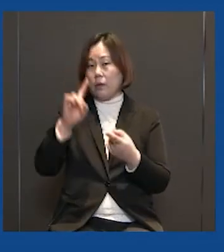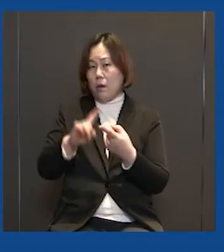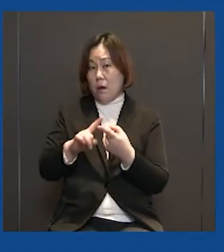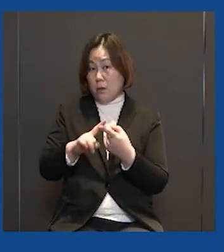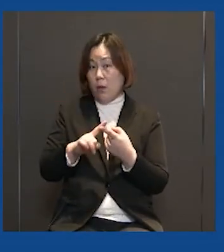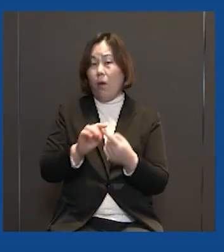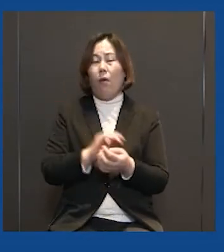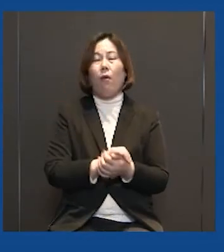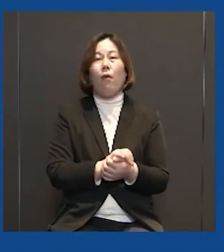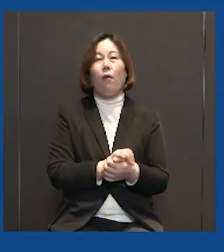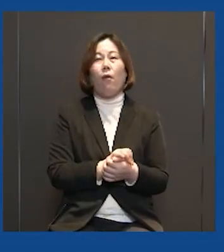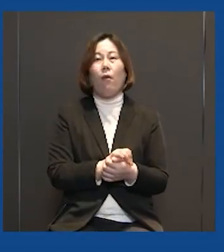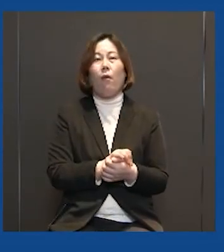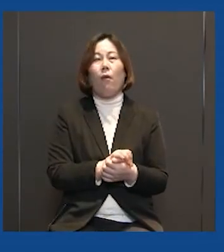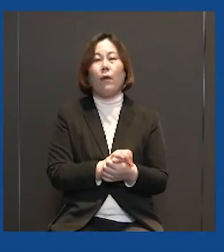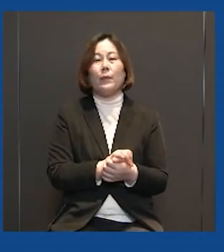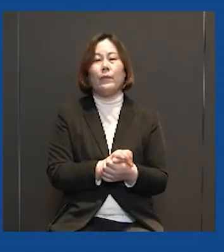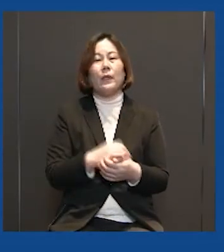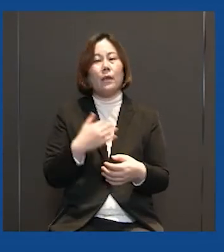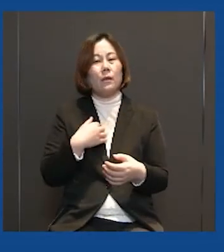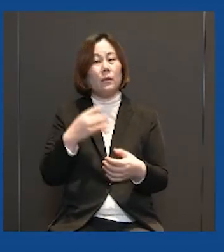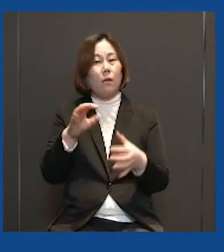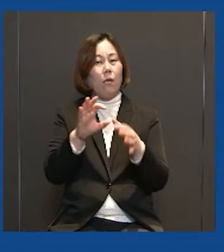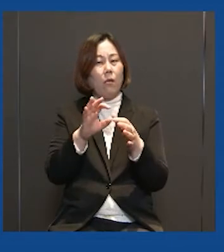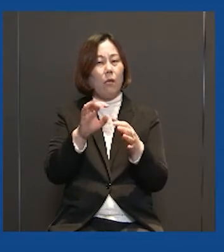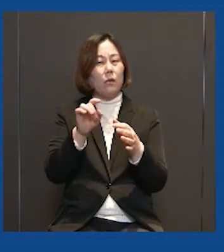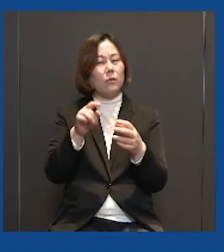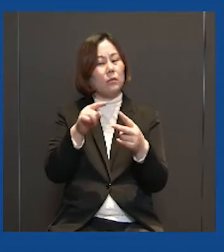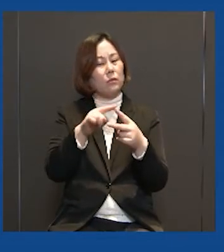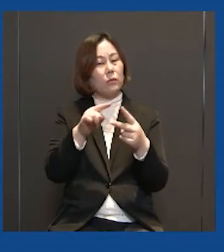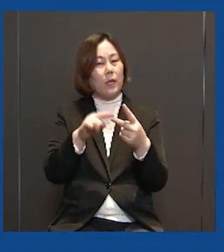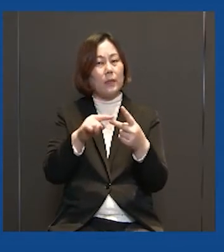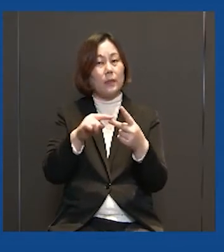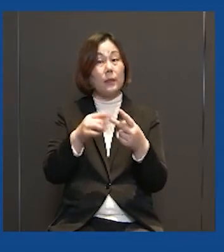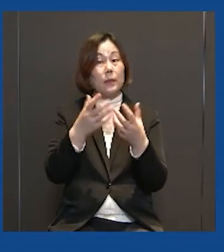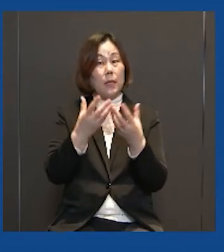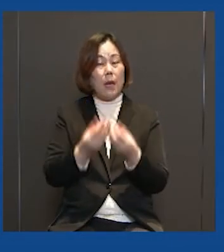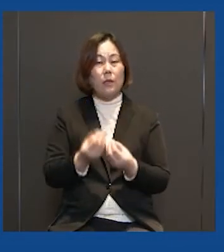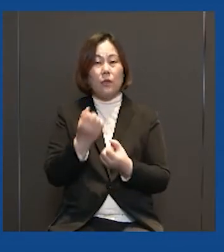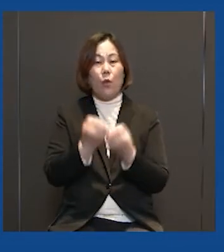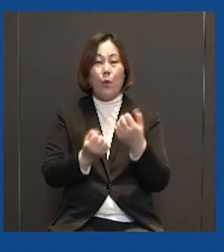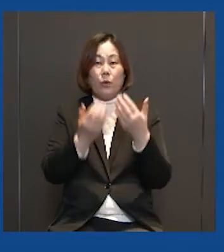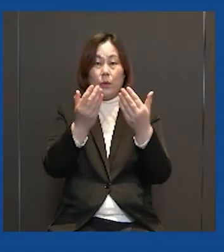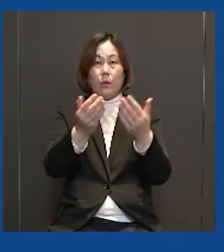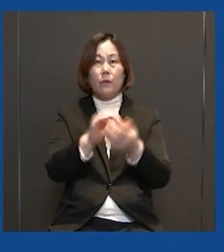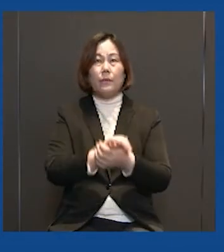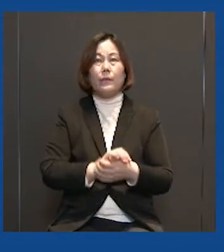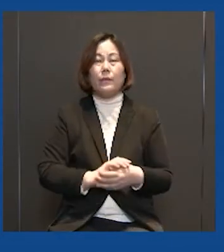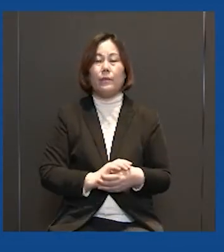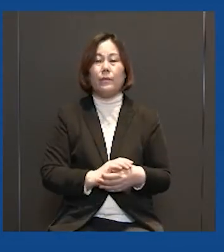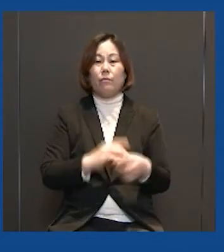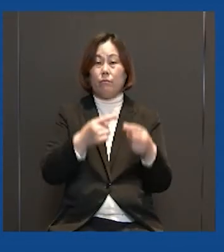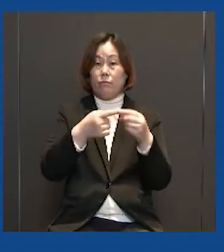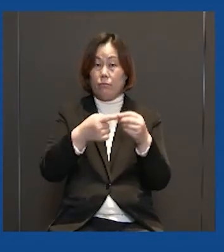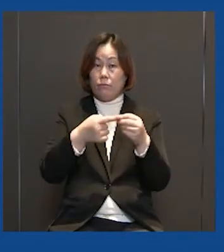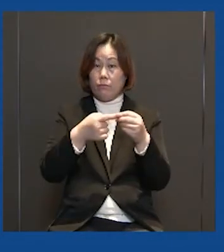mention two examples, for example. One is that in Asia, for a large